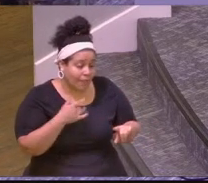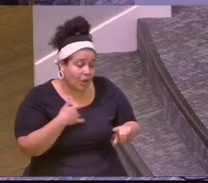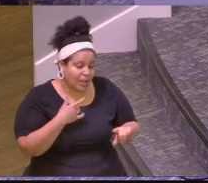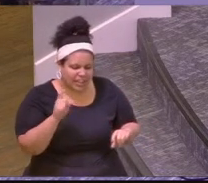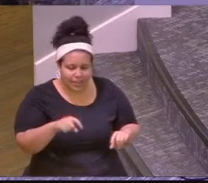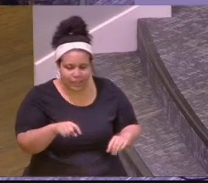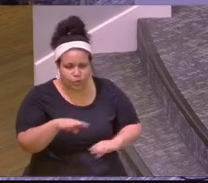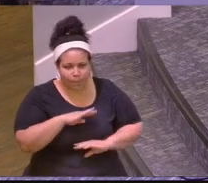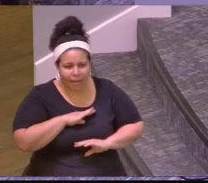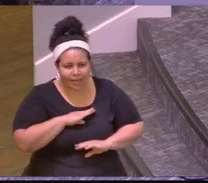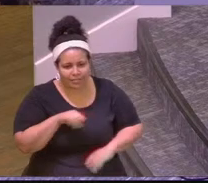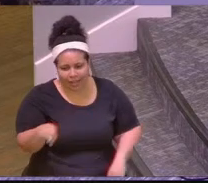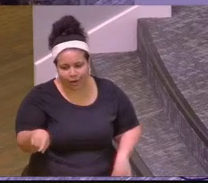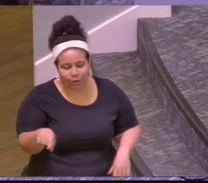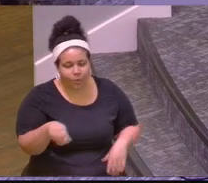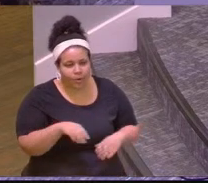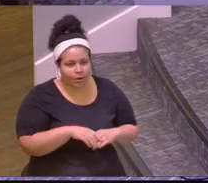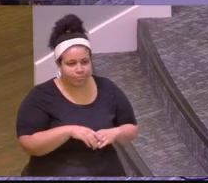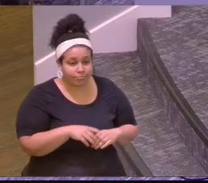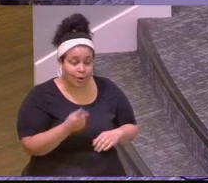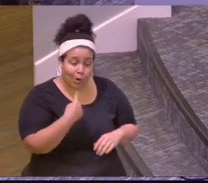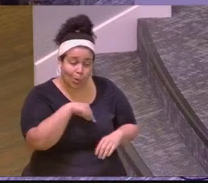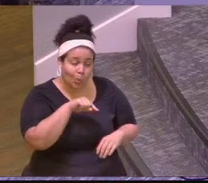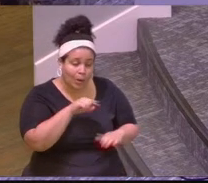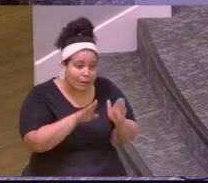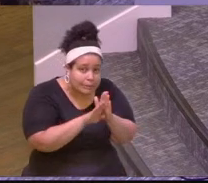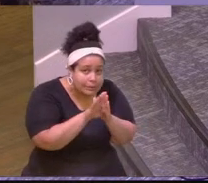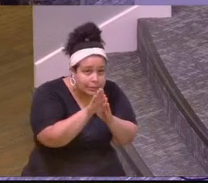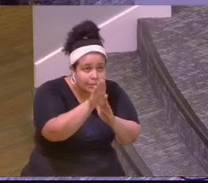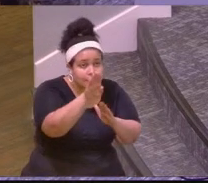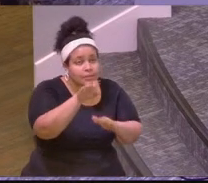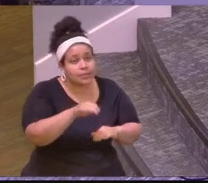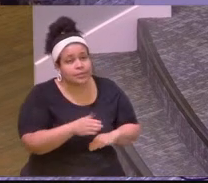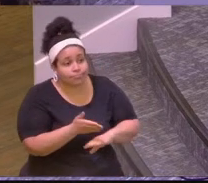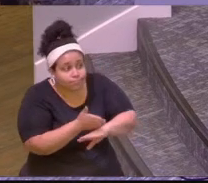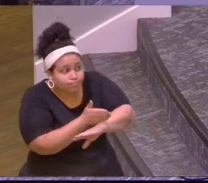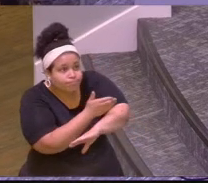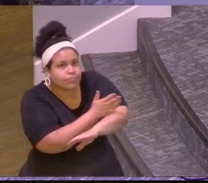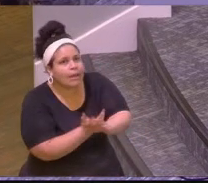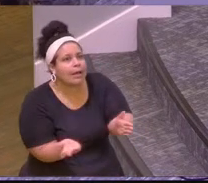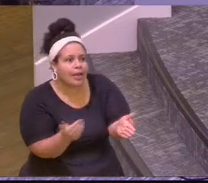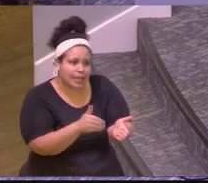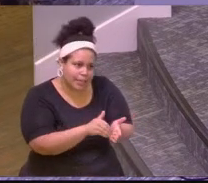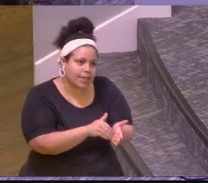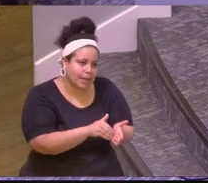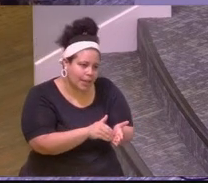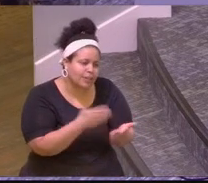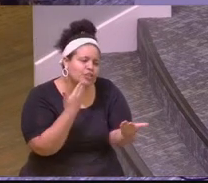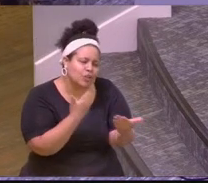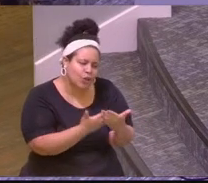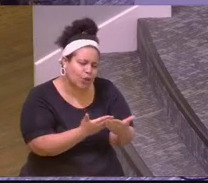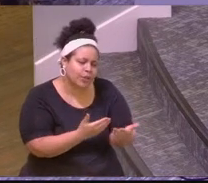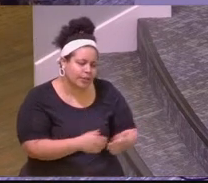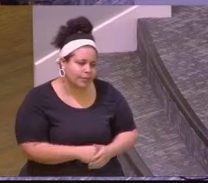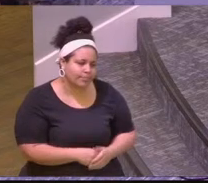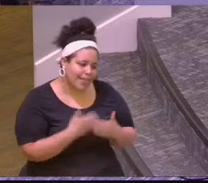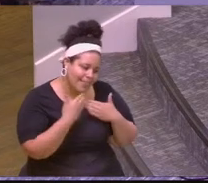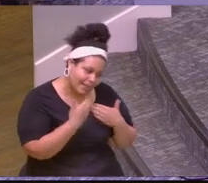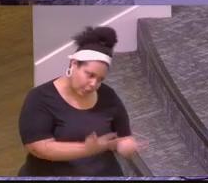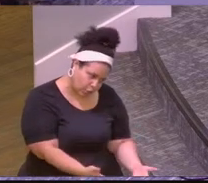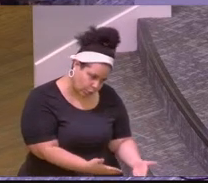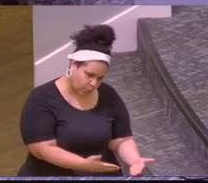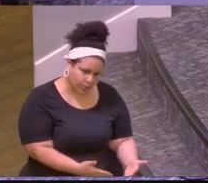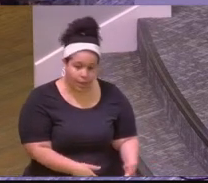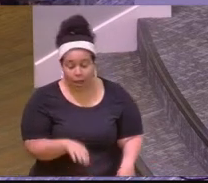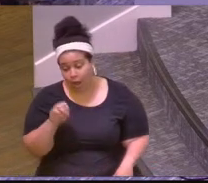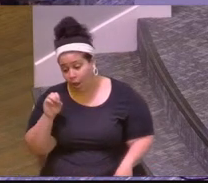and we're growing, yeah, again, which is good. Thank you. Okay, Dr. Thomas, how do you feel about